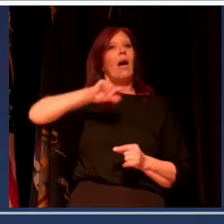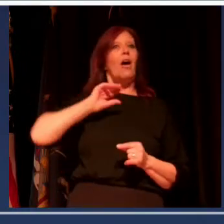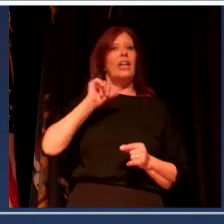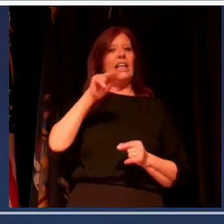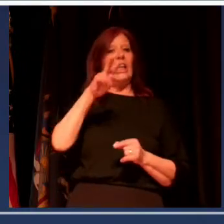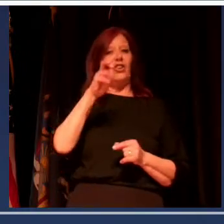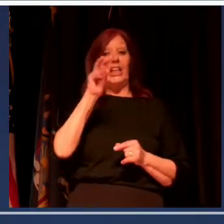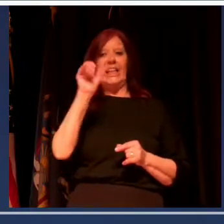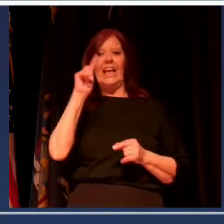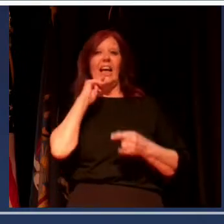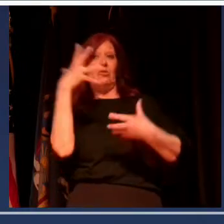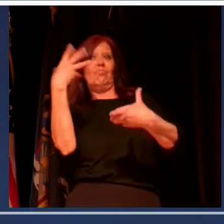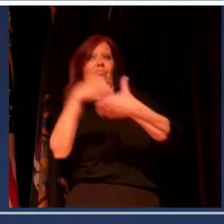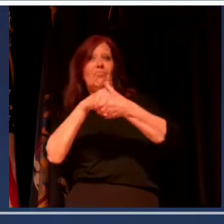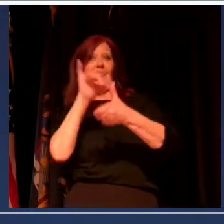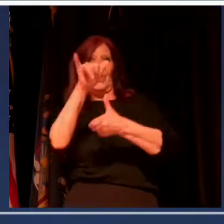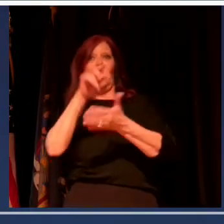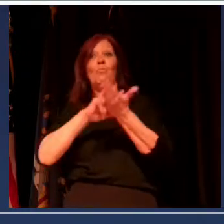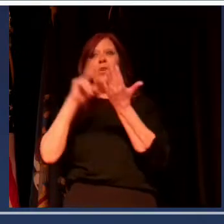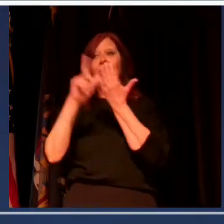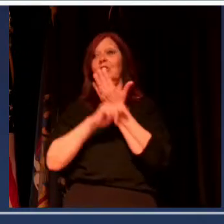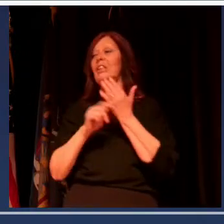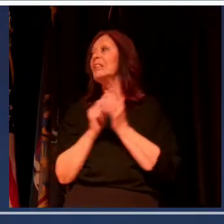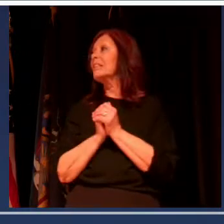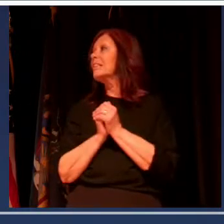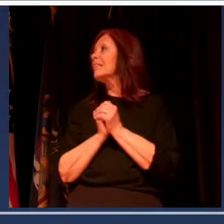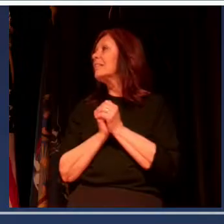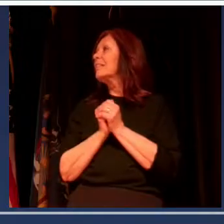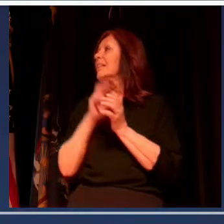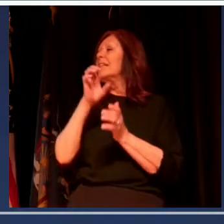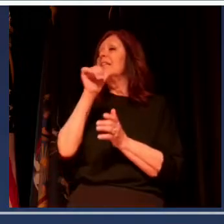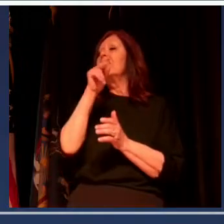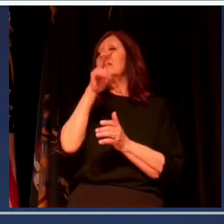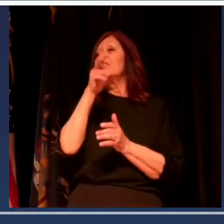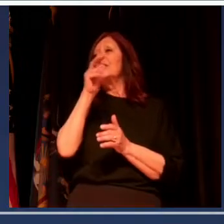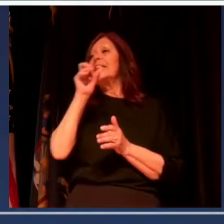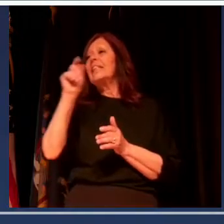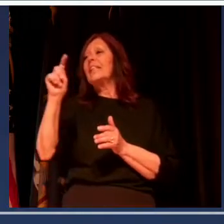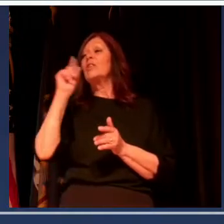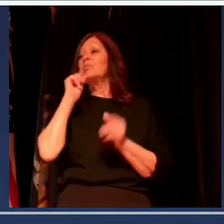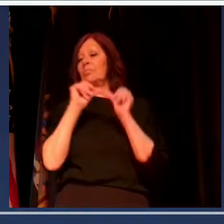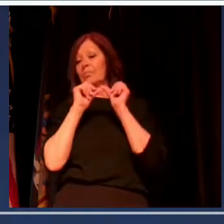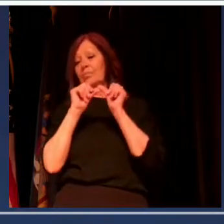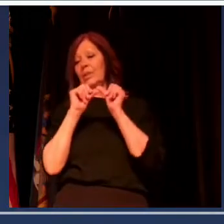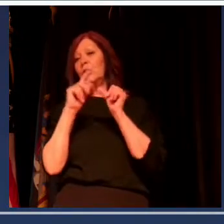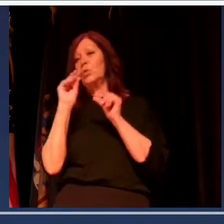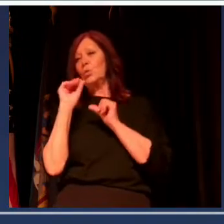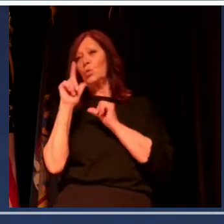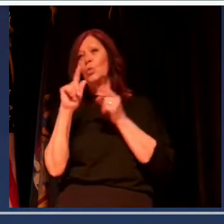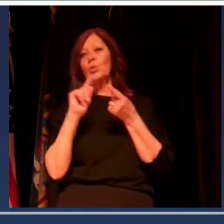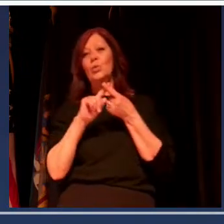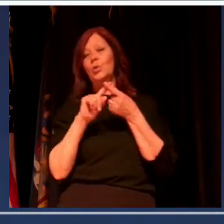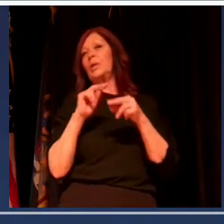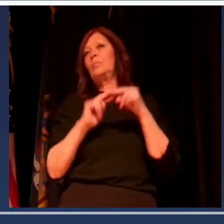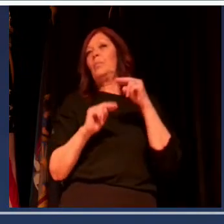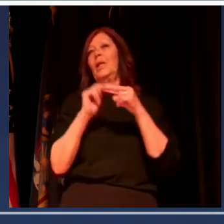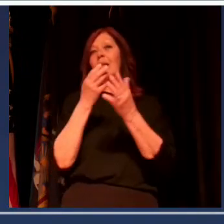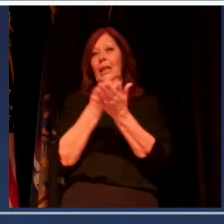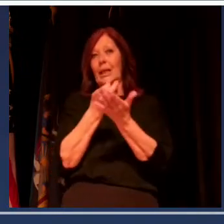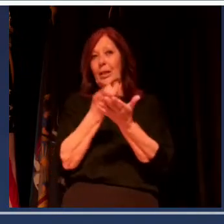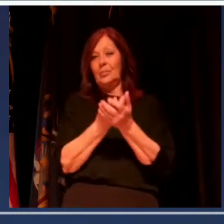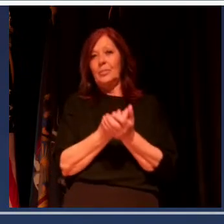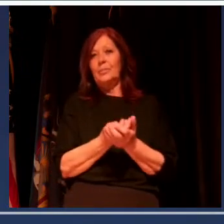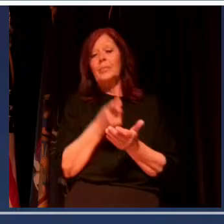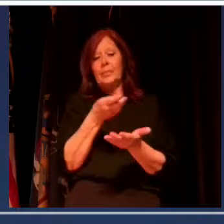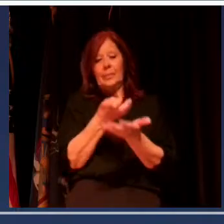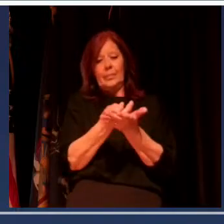a large asset for the project. ErieNet will continue to be a key tool as we build our economy. This